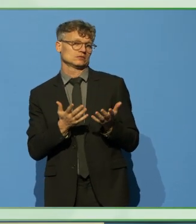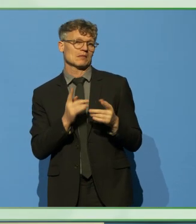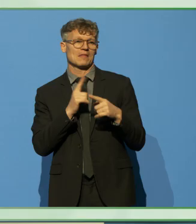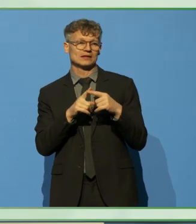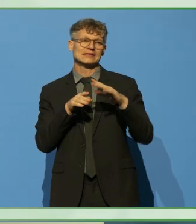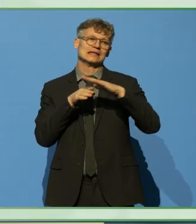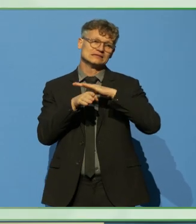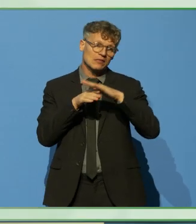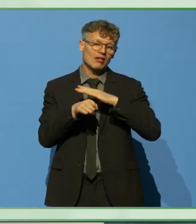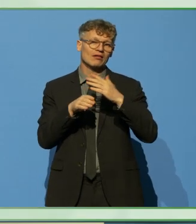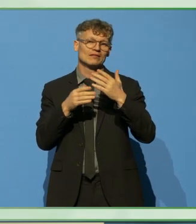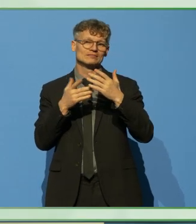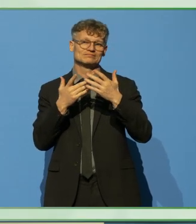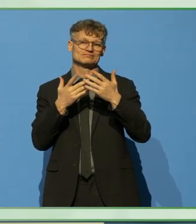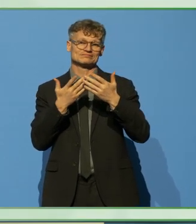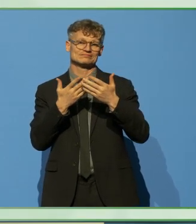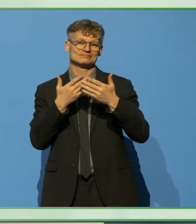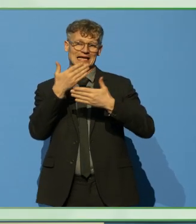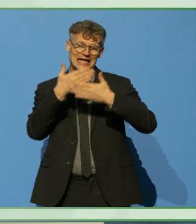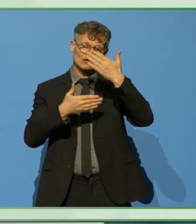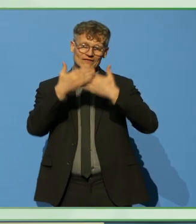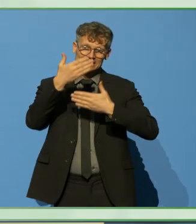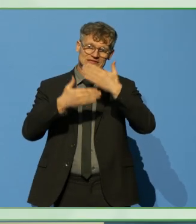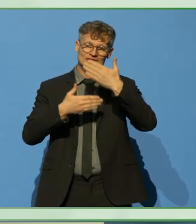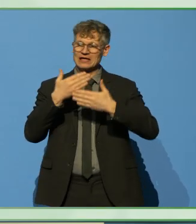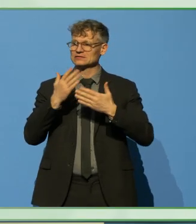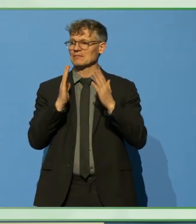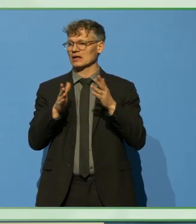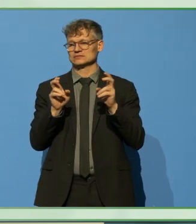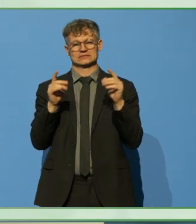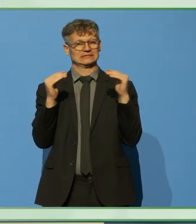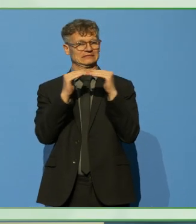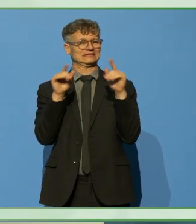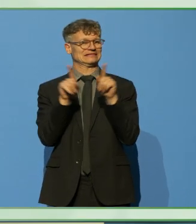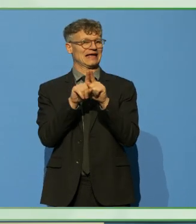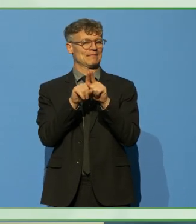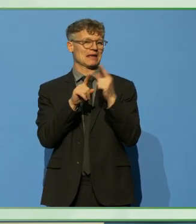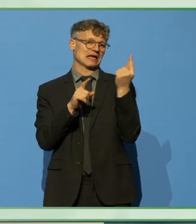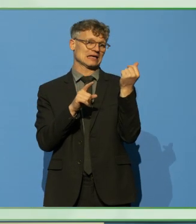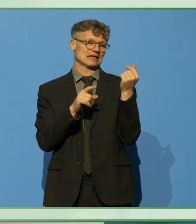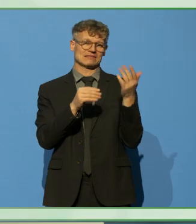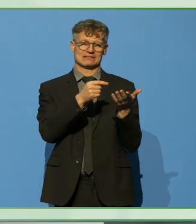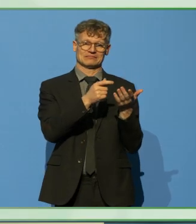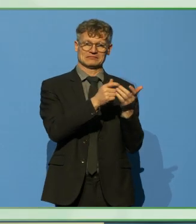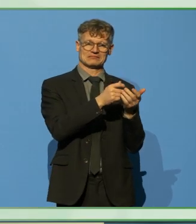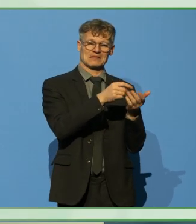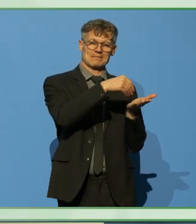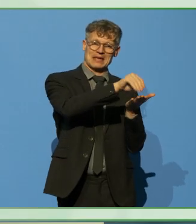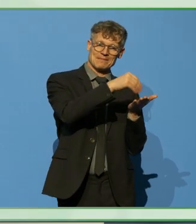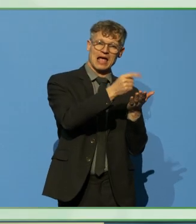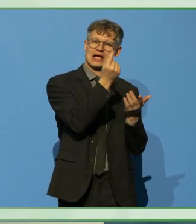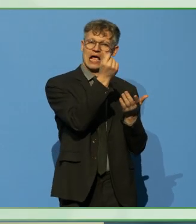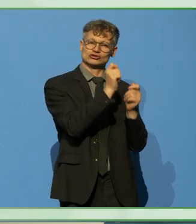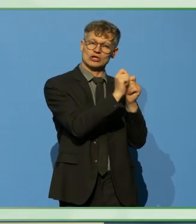cost-free, same as cash, because the basic intention is that it is a digital twin of cash. So cash is